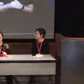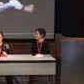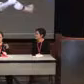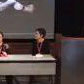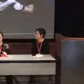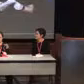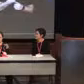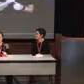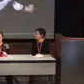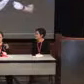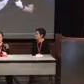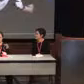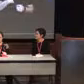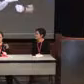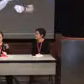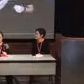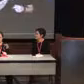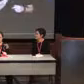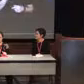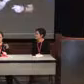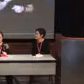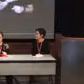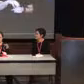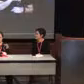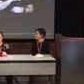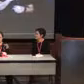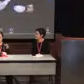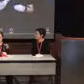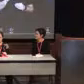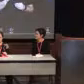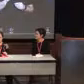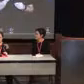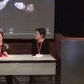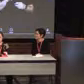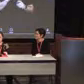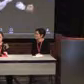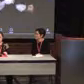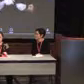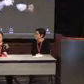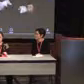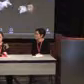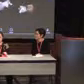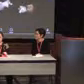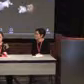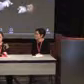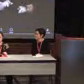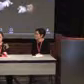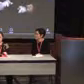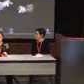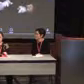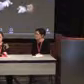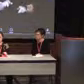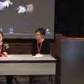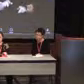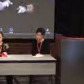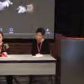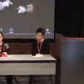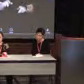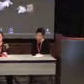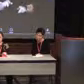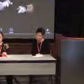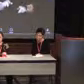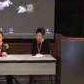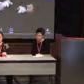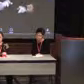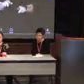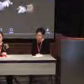and started to work for Amtrak as a manager of service engineer group for